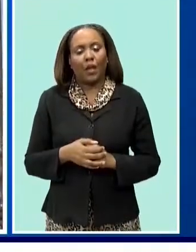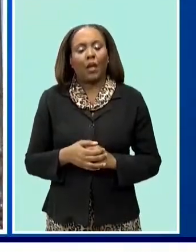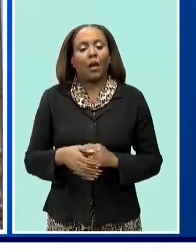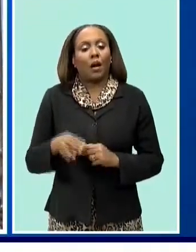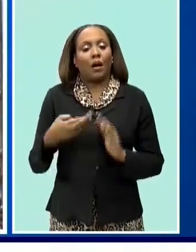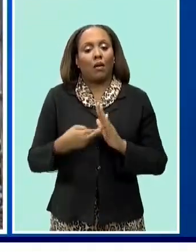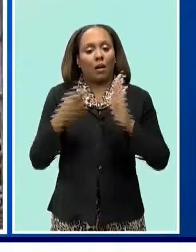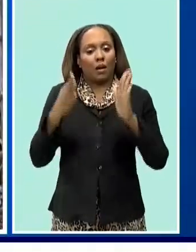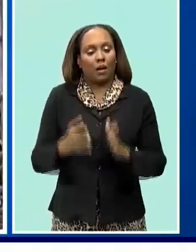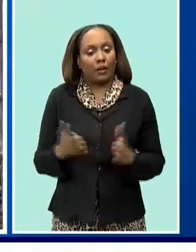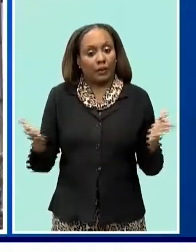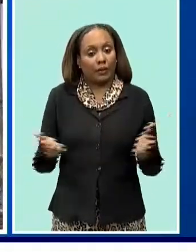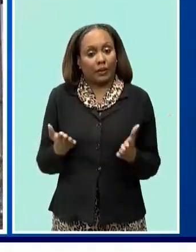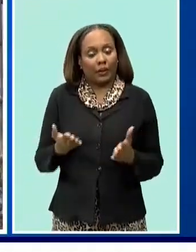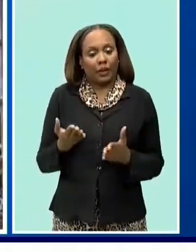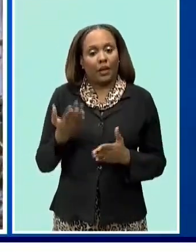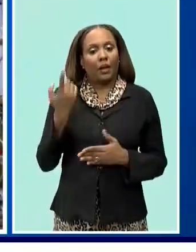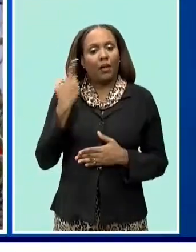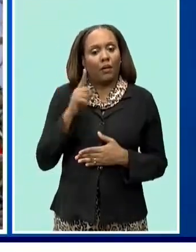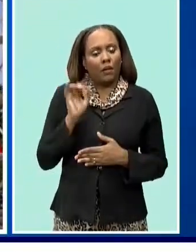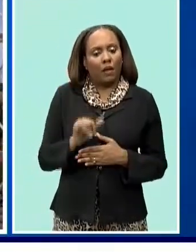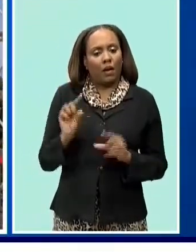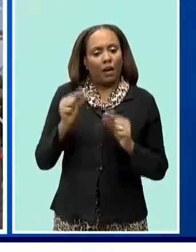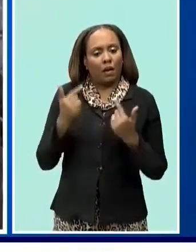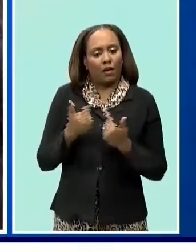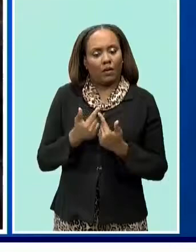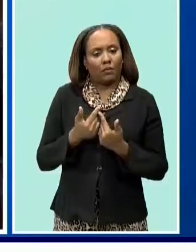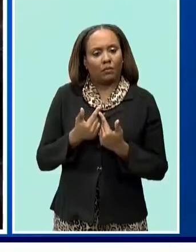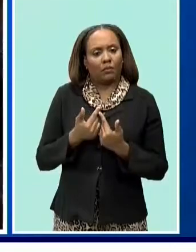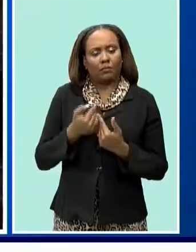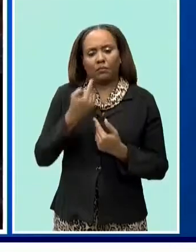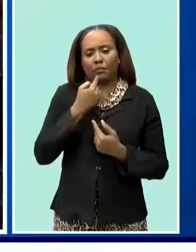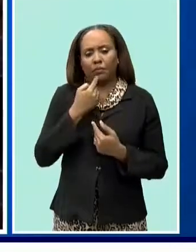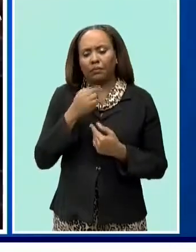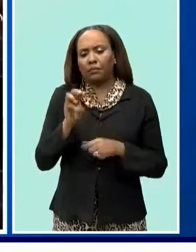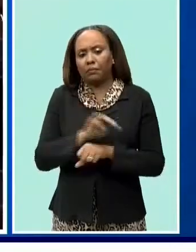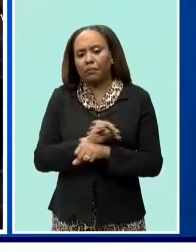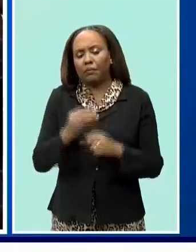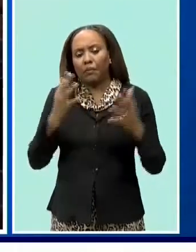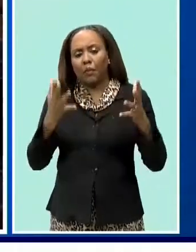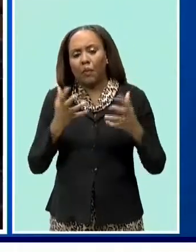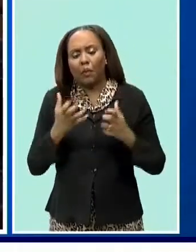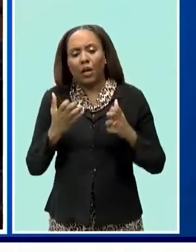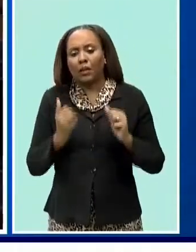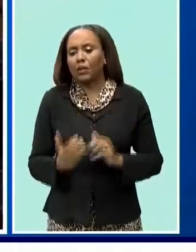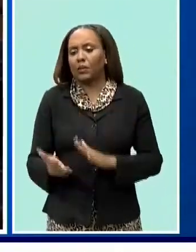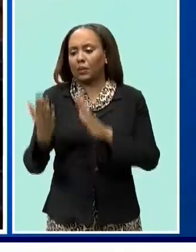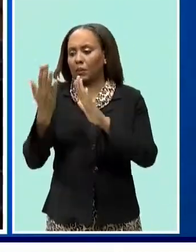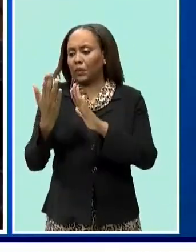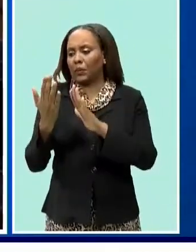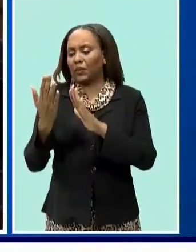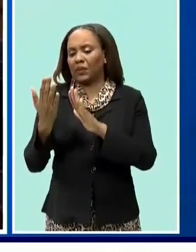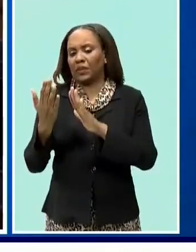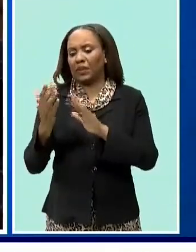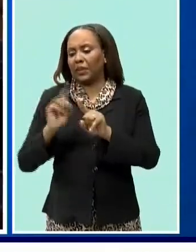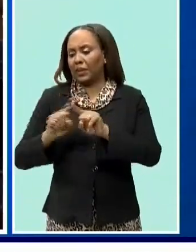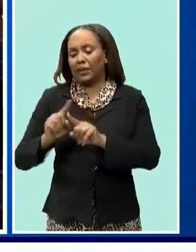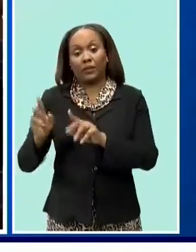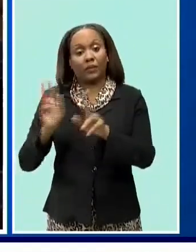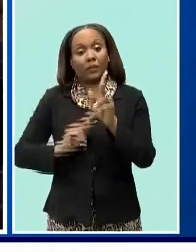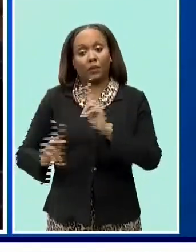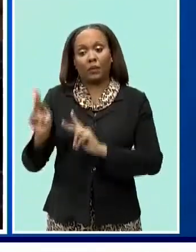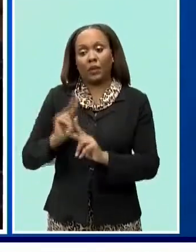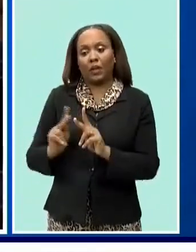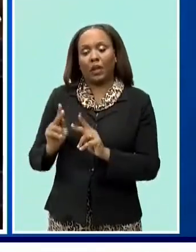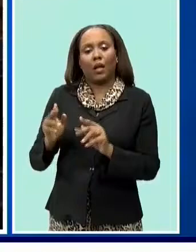Ministry of Maritime Affairs and the Blue Economy, Esworth Reed, says the ministry is planning to approach stakeholders in the marine sector